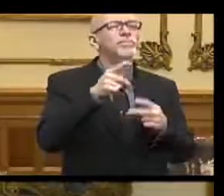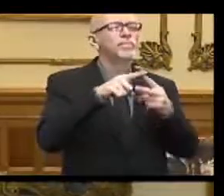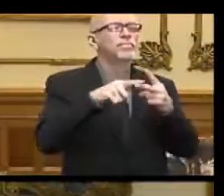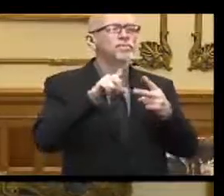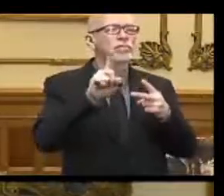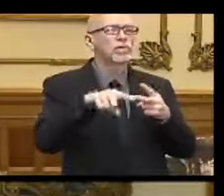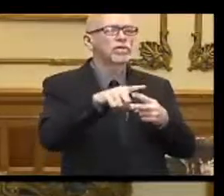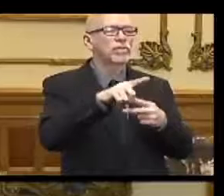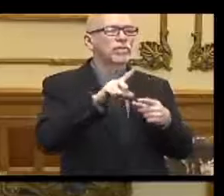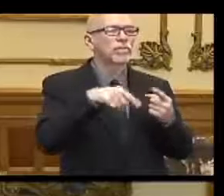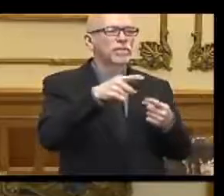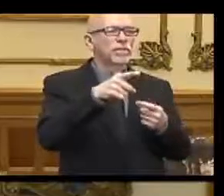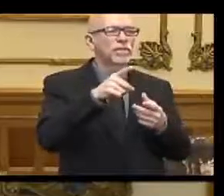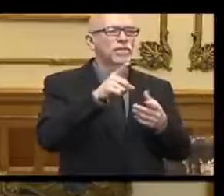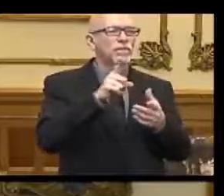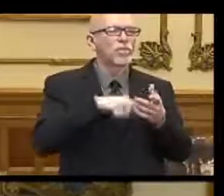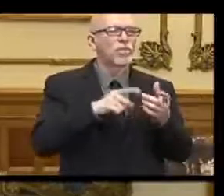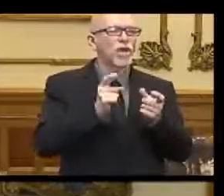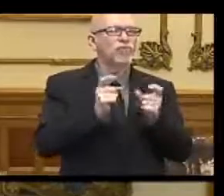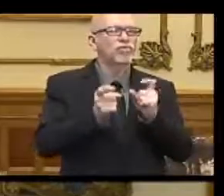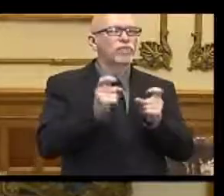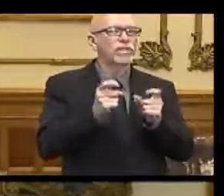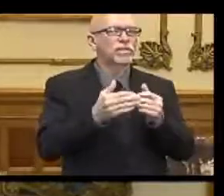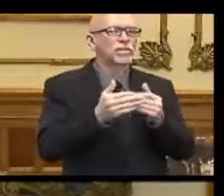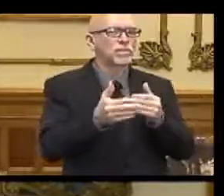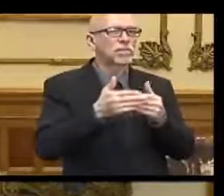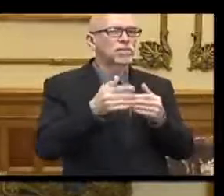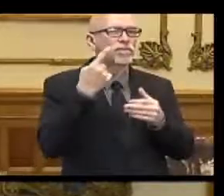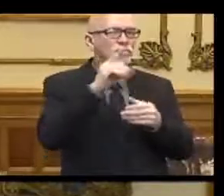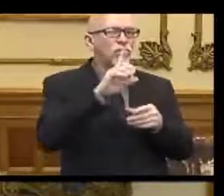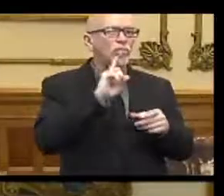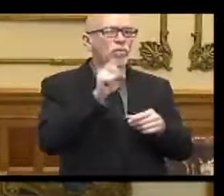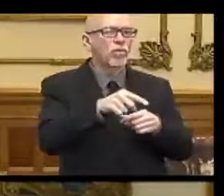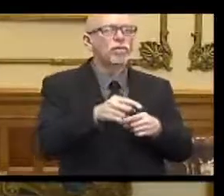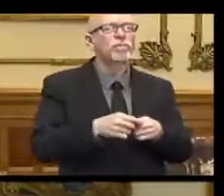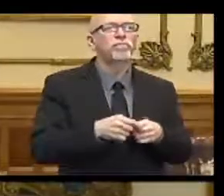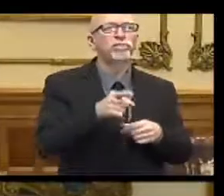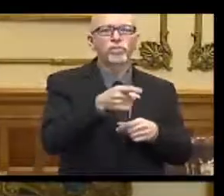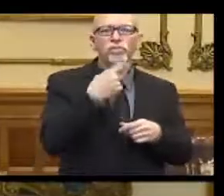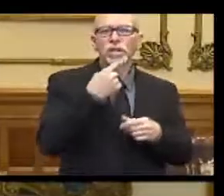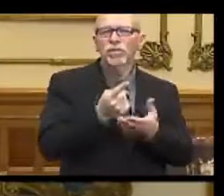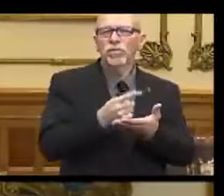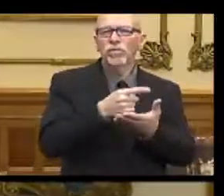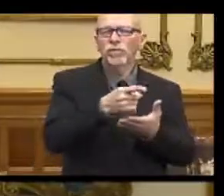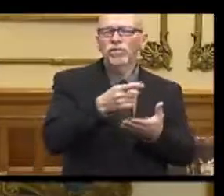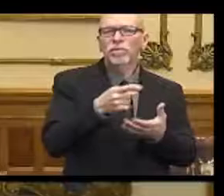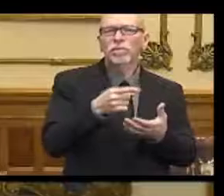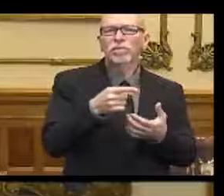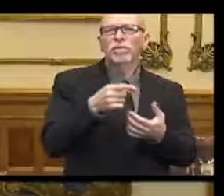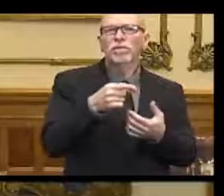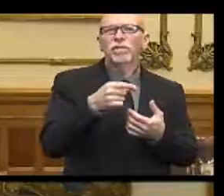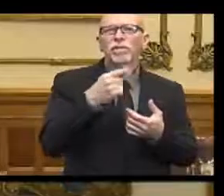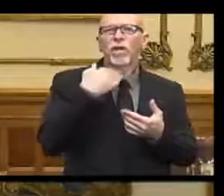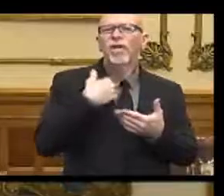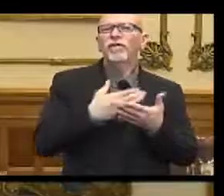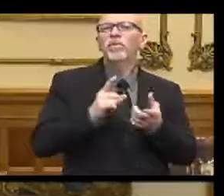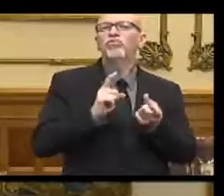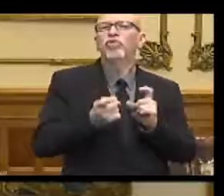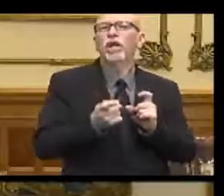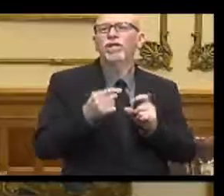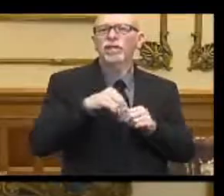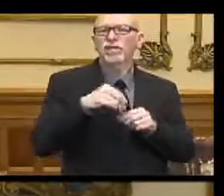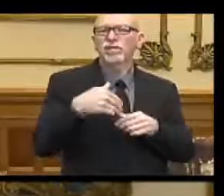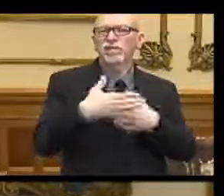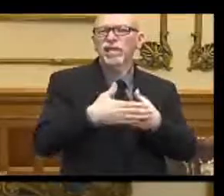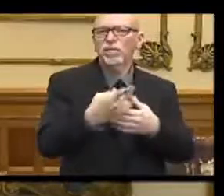questions about what tweaks might be made to the executive order. You indicated earlier in the week that there would be some changes in this